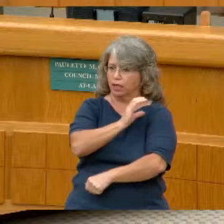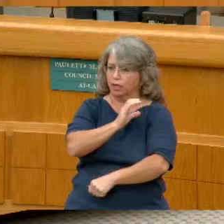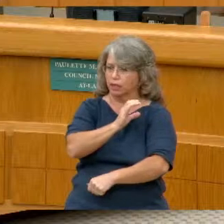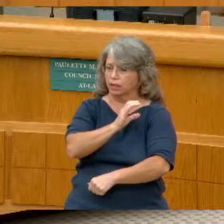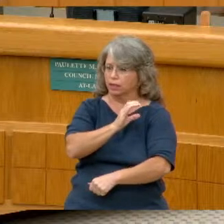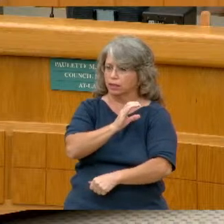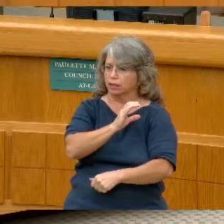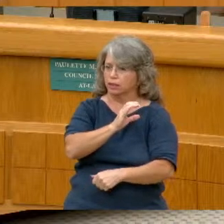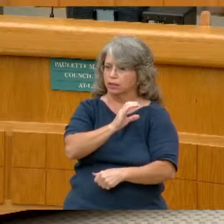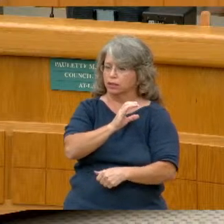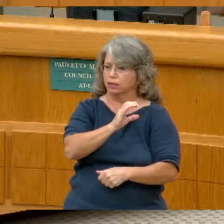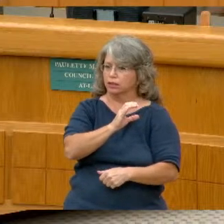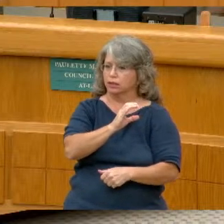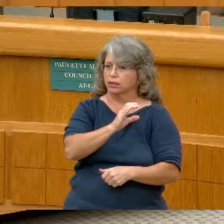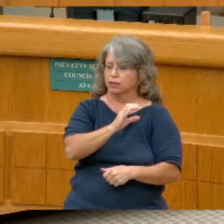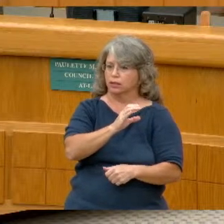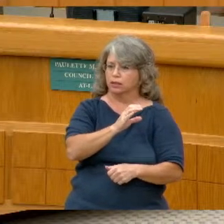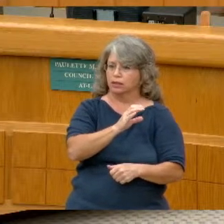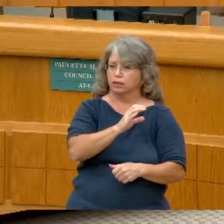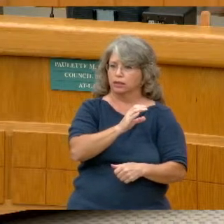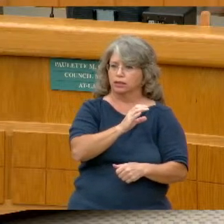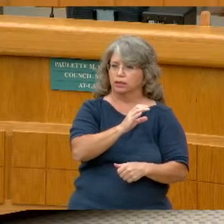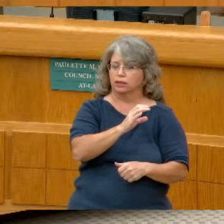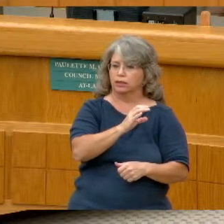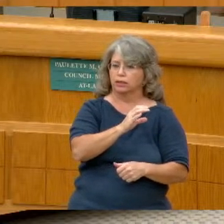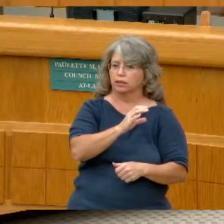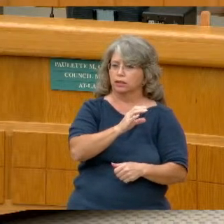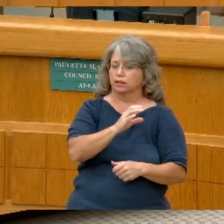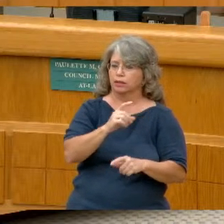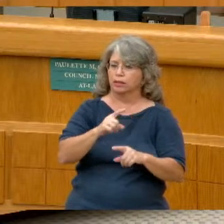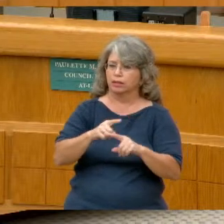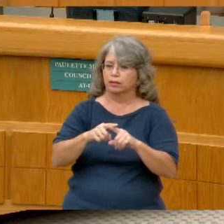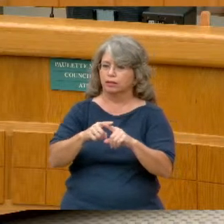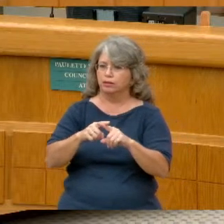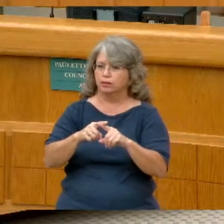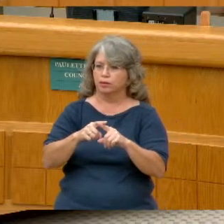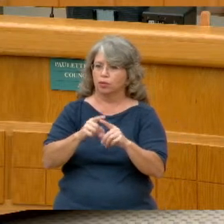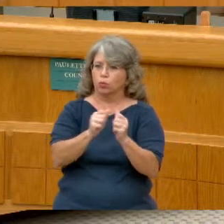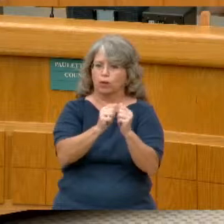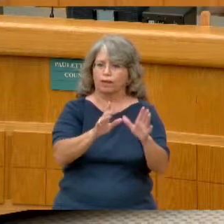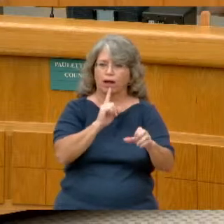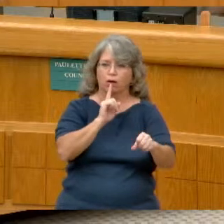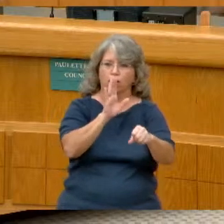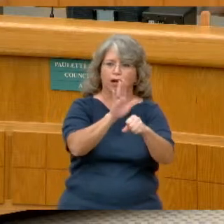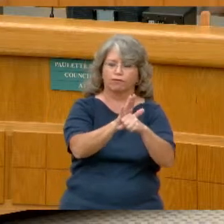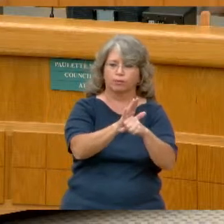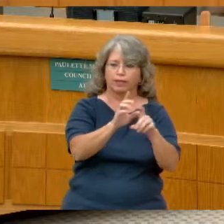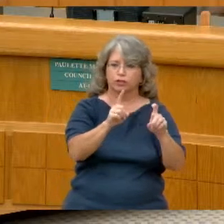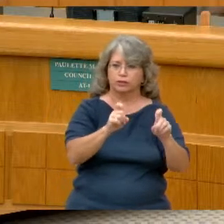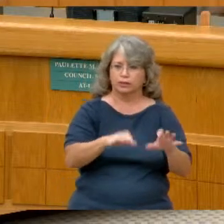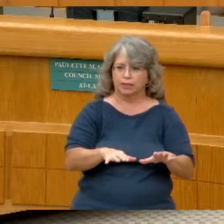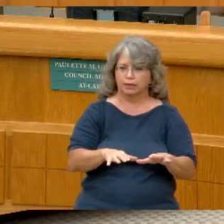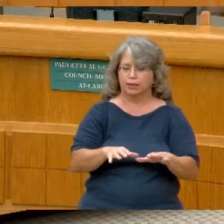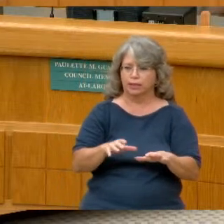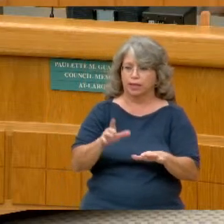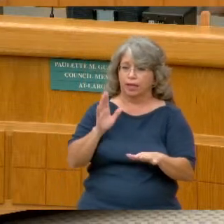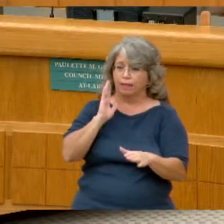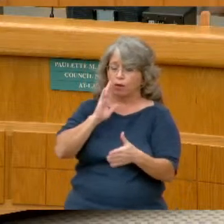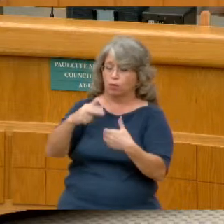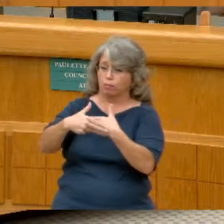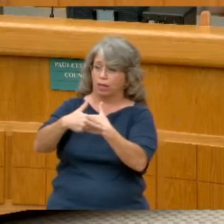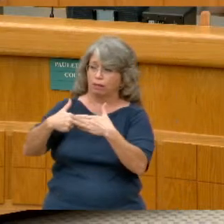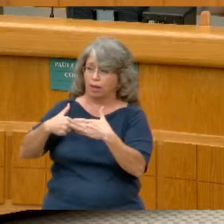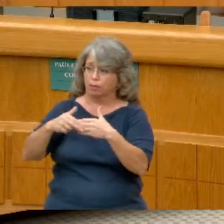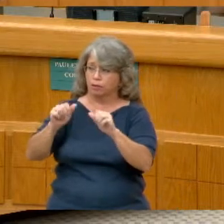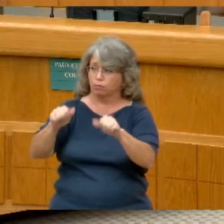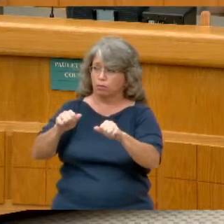If they're just clinical, but there is no test? Without the confirmation testing. So if they have